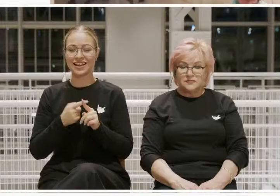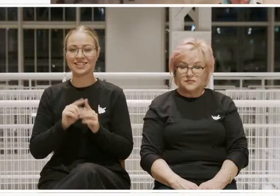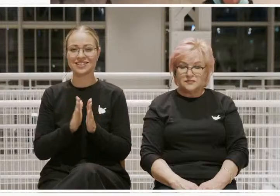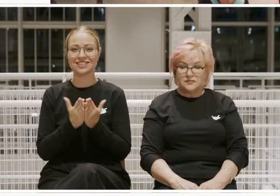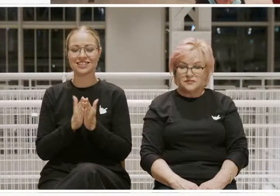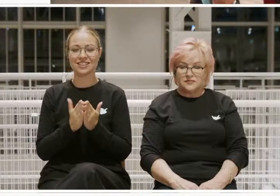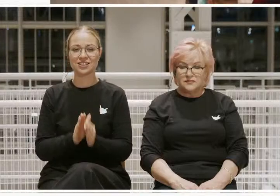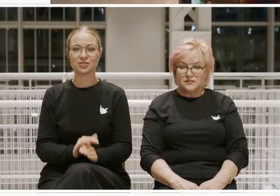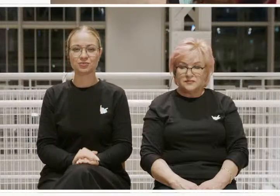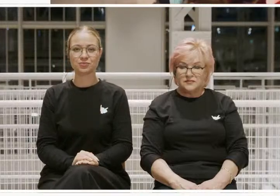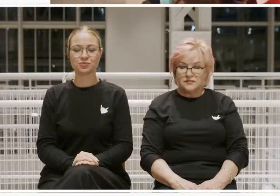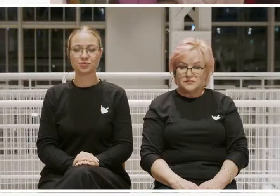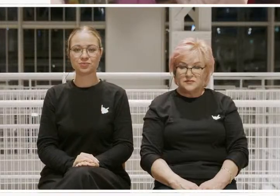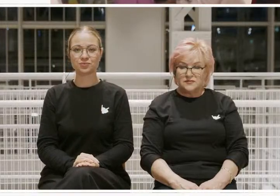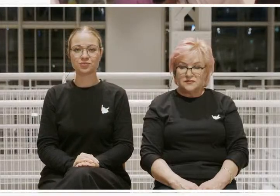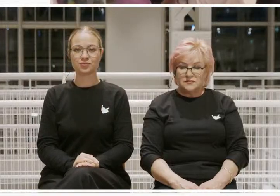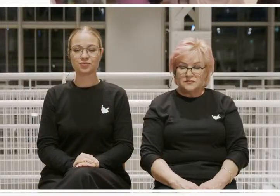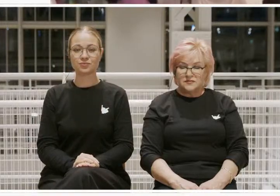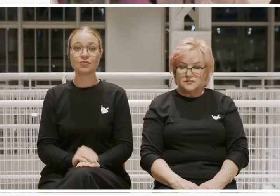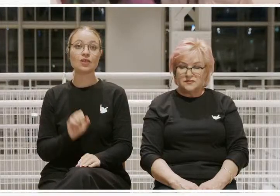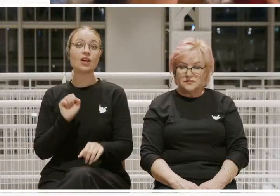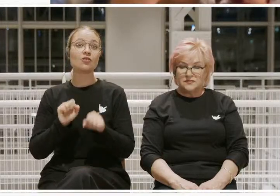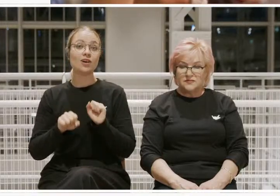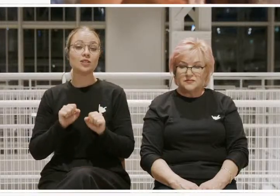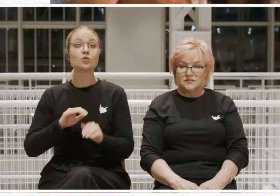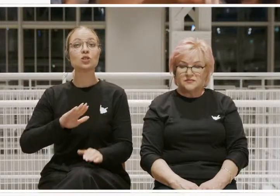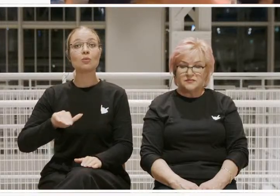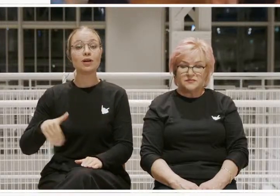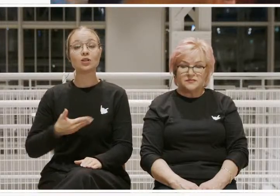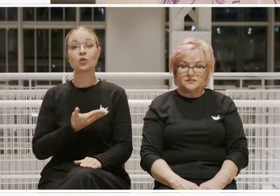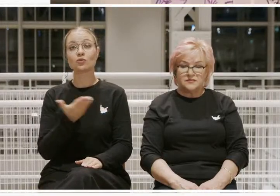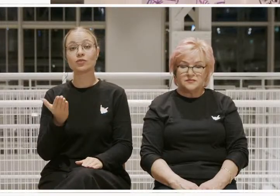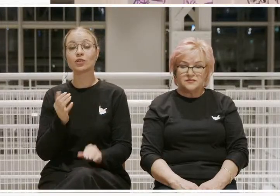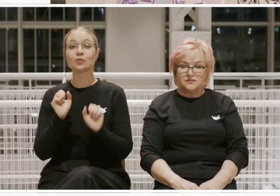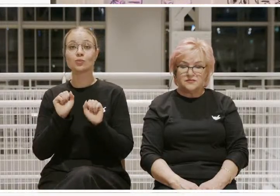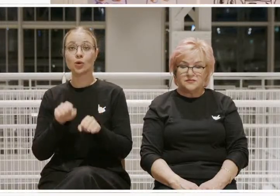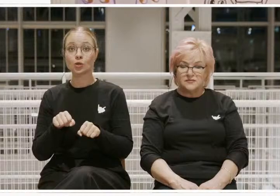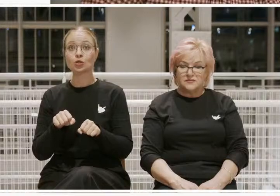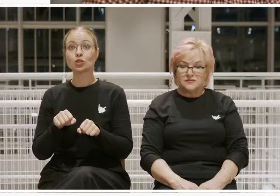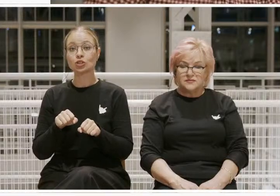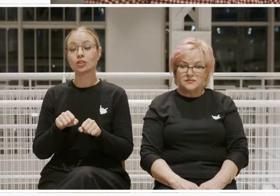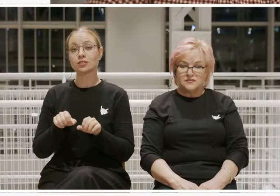some comments to Gamze afterwards about them. I would be happy to receive them. Yeah.